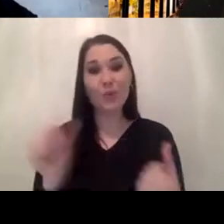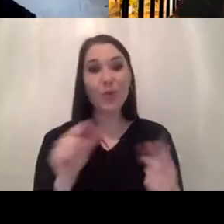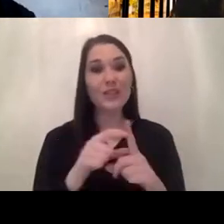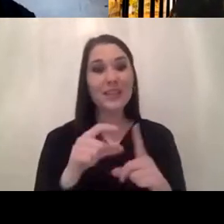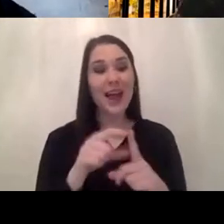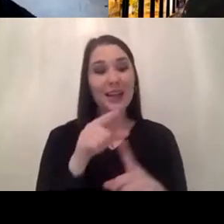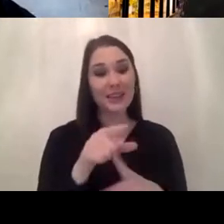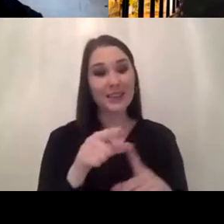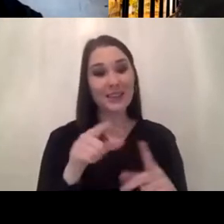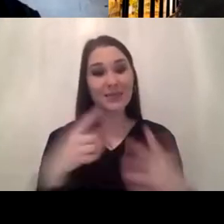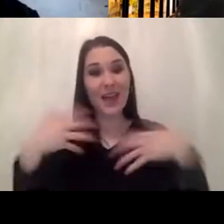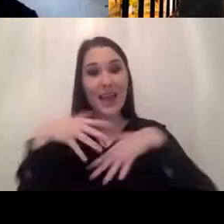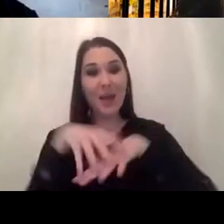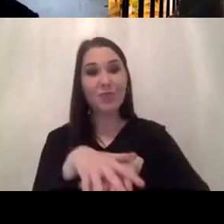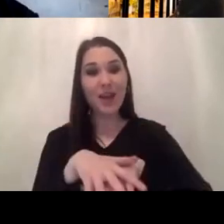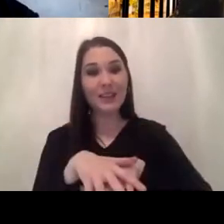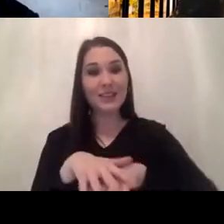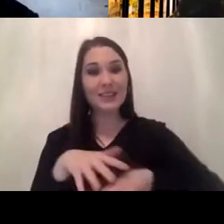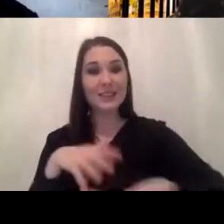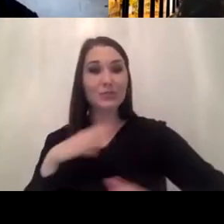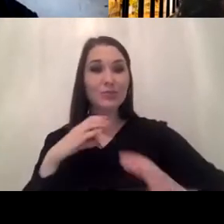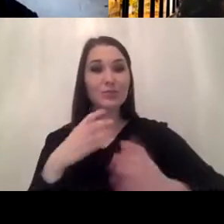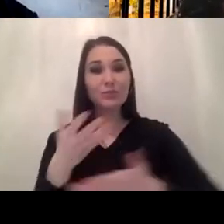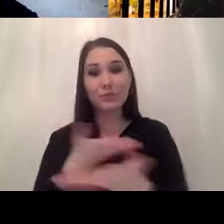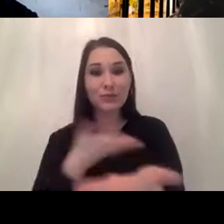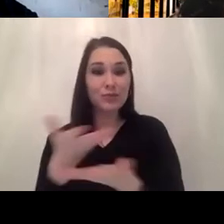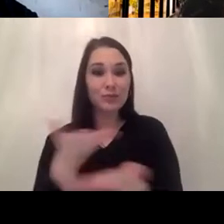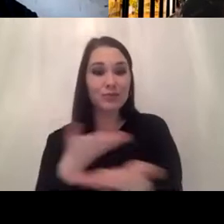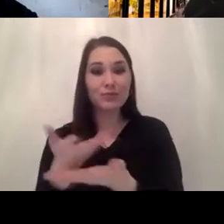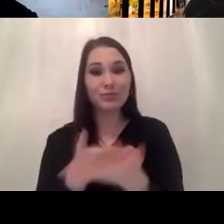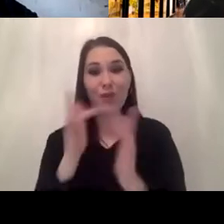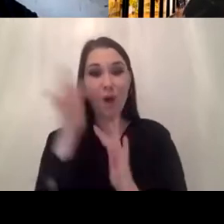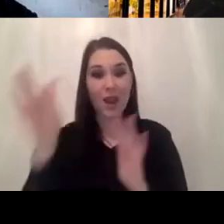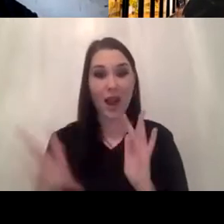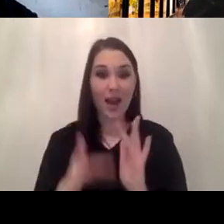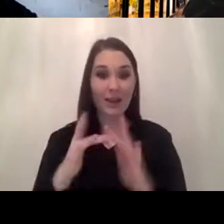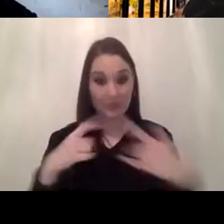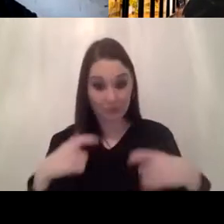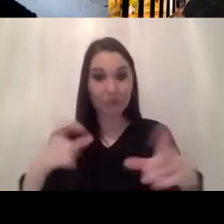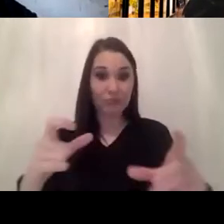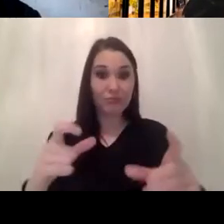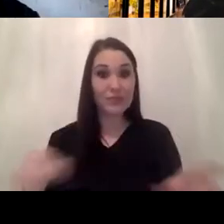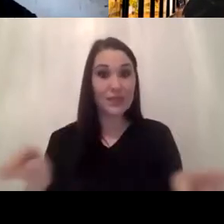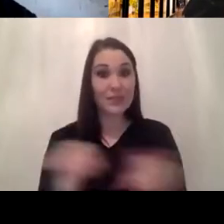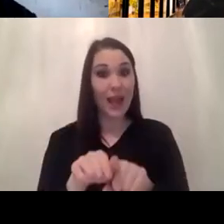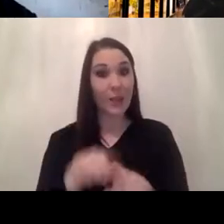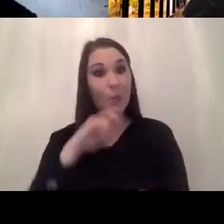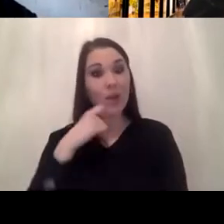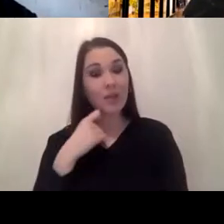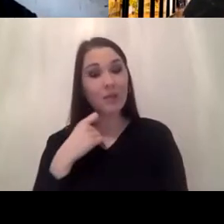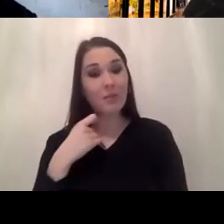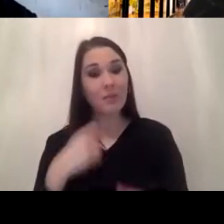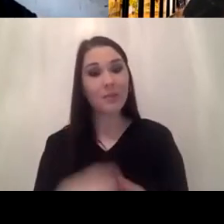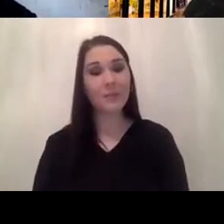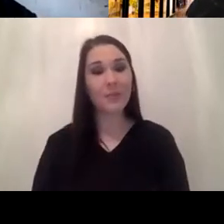same topic, please? Absolutely, and I'm sure. I mean, both Niamh and Julie talked about the, you know, moving to the, you